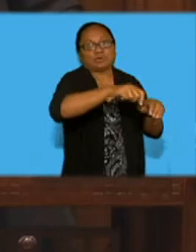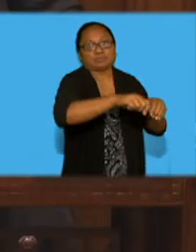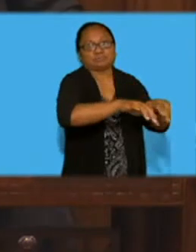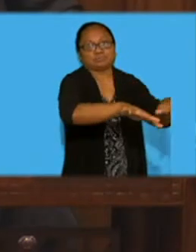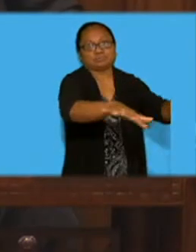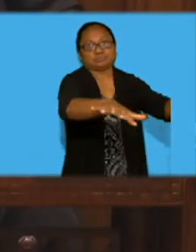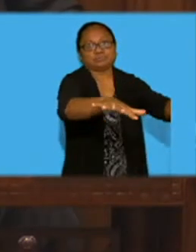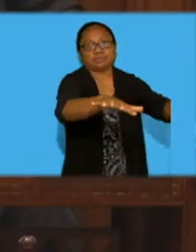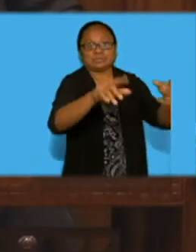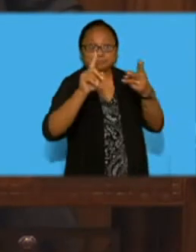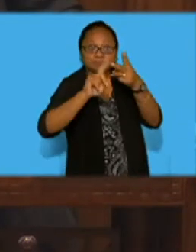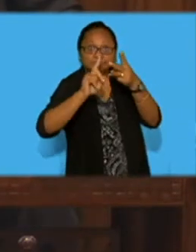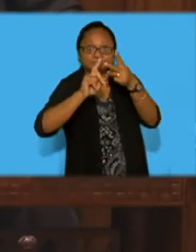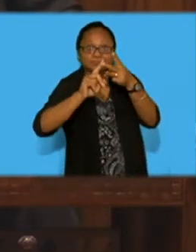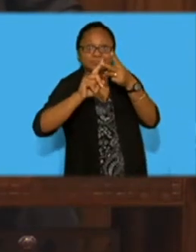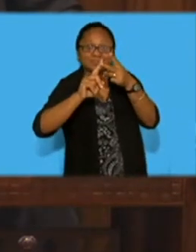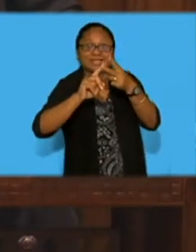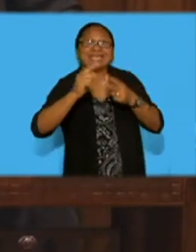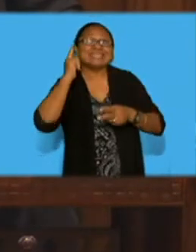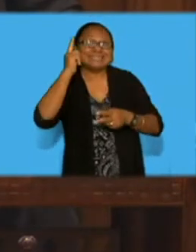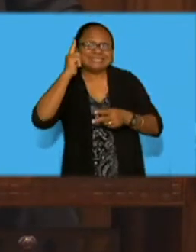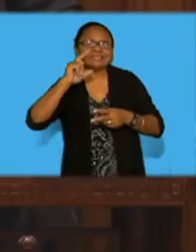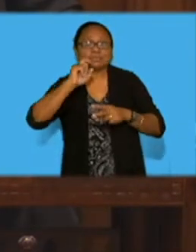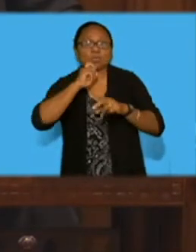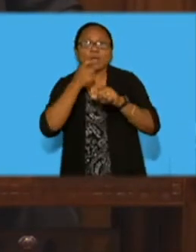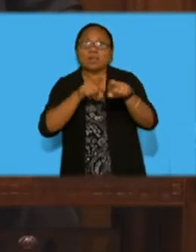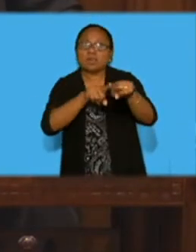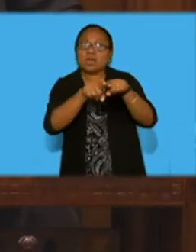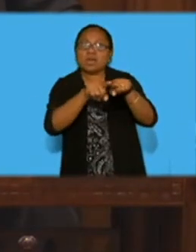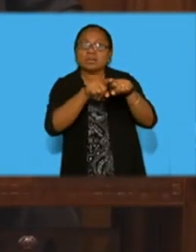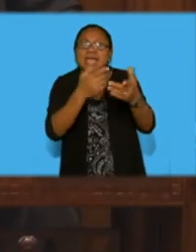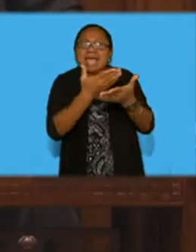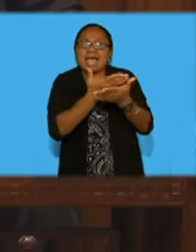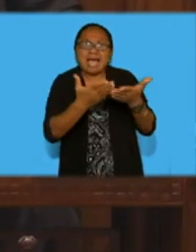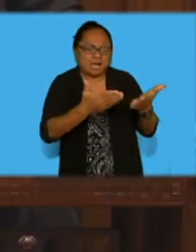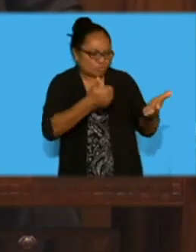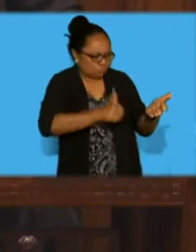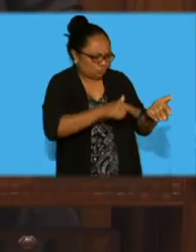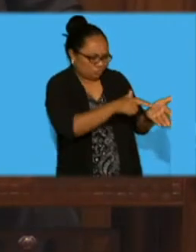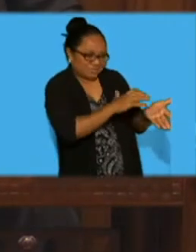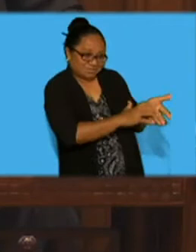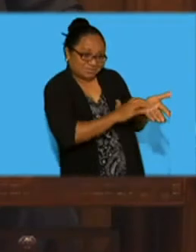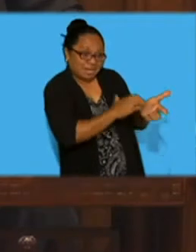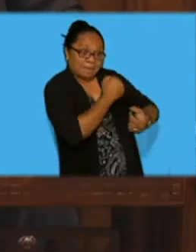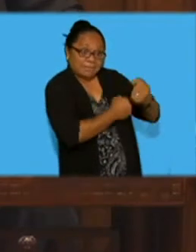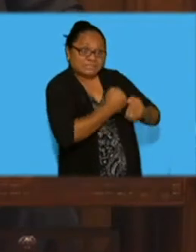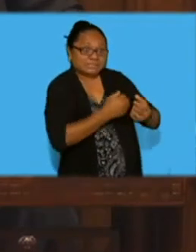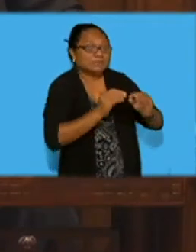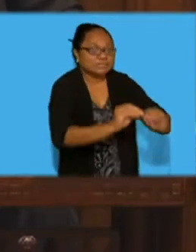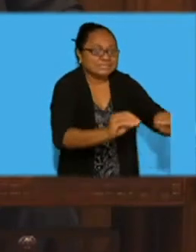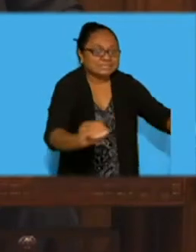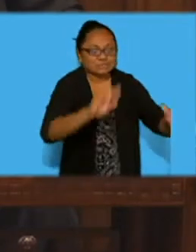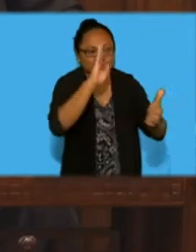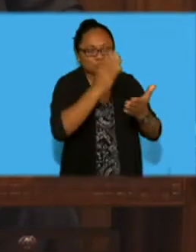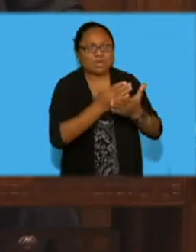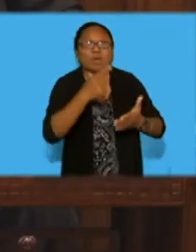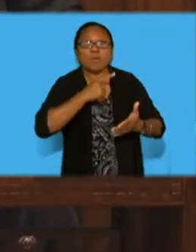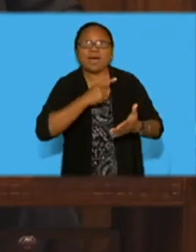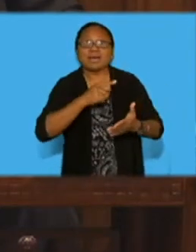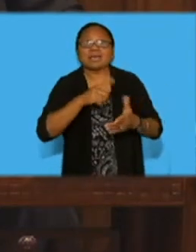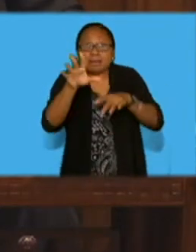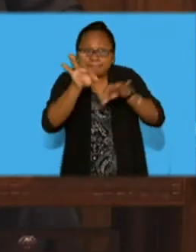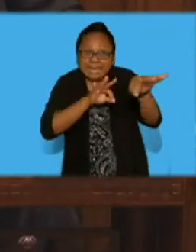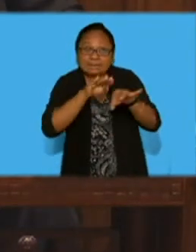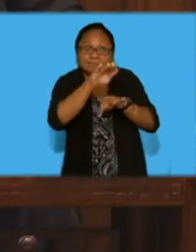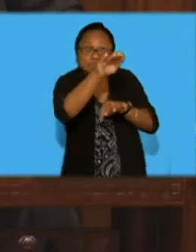the teachers have been trained how to use the device to teach the students, so that the students then will have a device each and